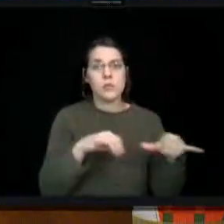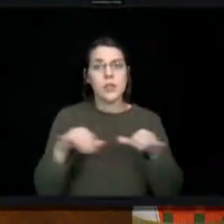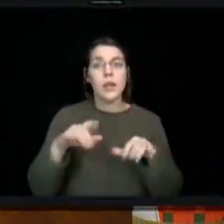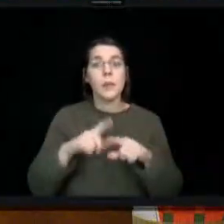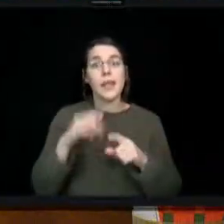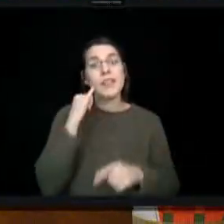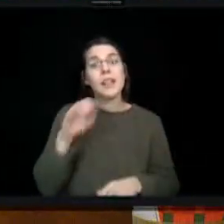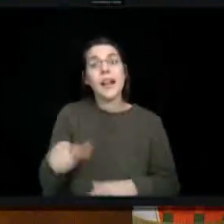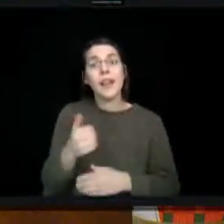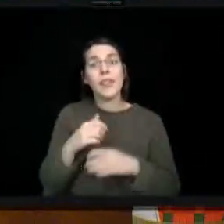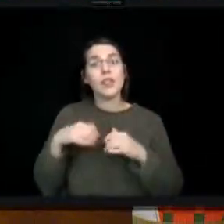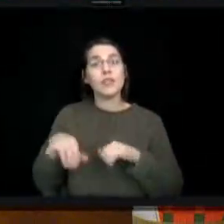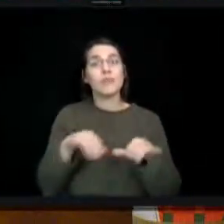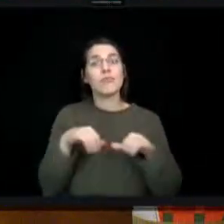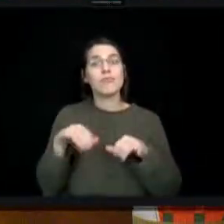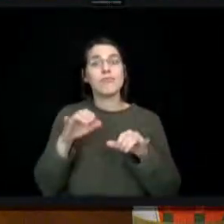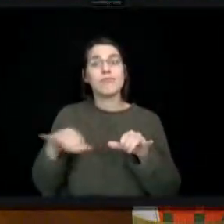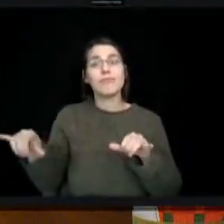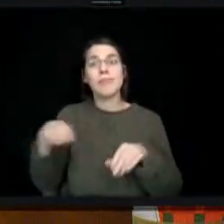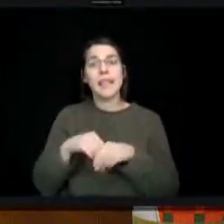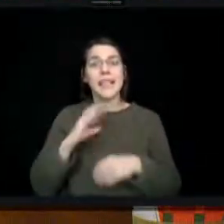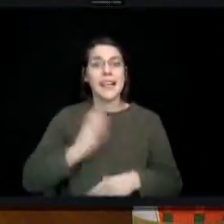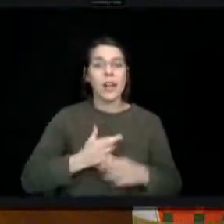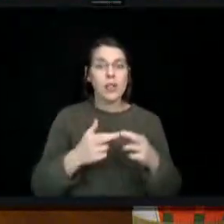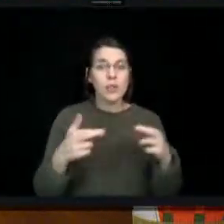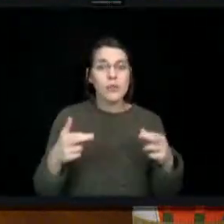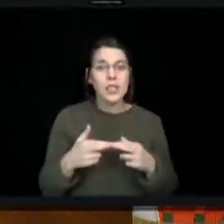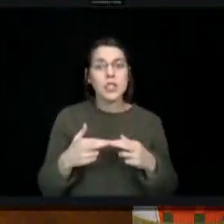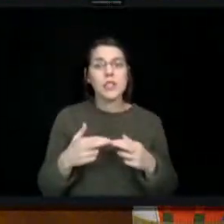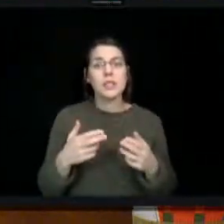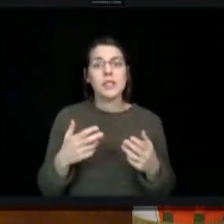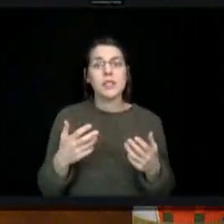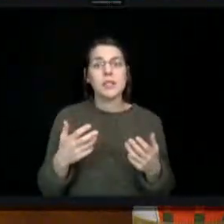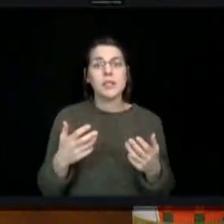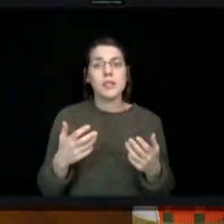our region are experiencing,